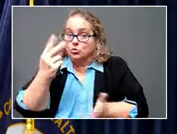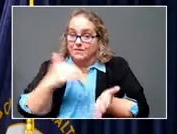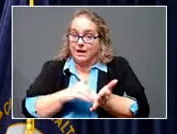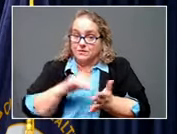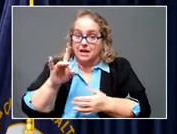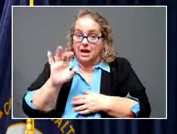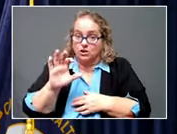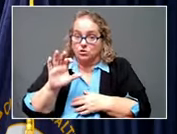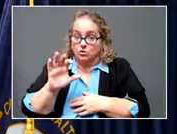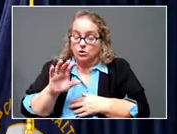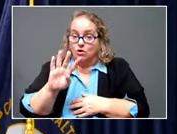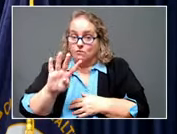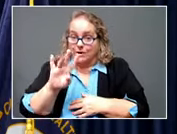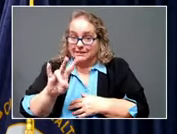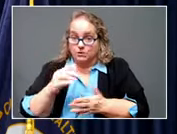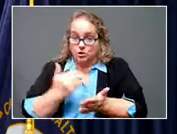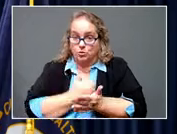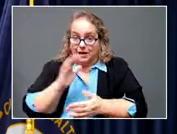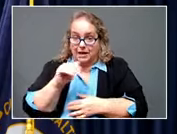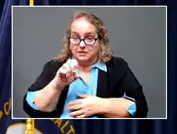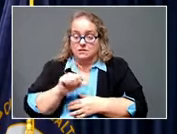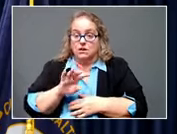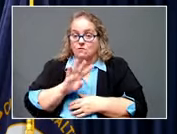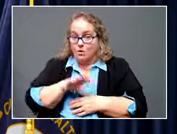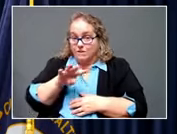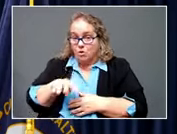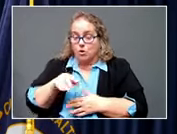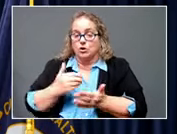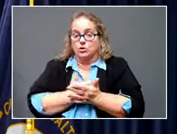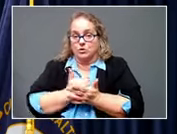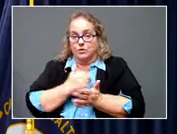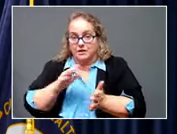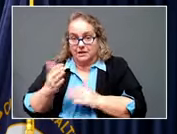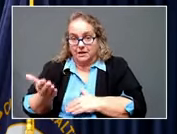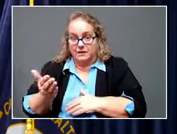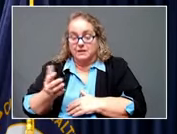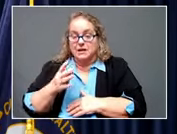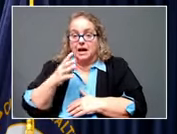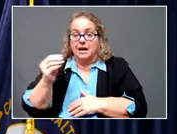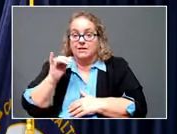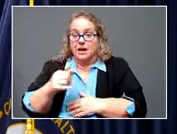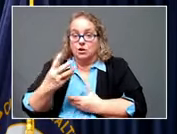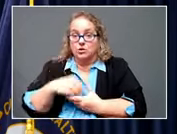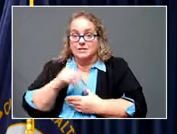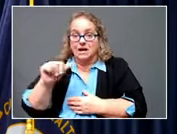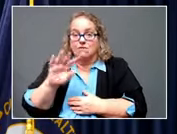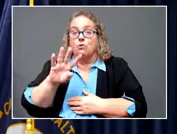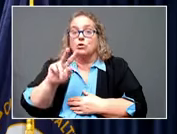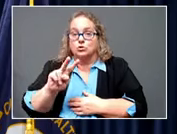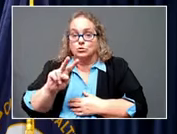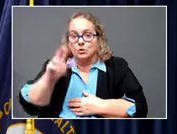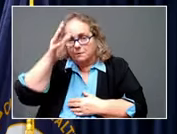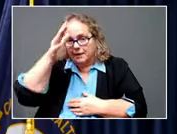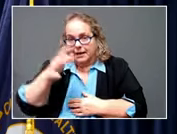2,847 new cases, 44 new deaths, and that includes a 42-year-old man, also